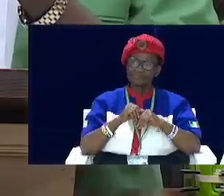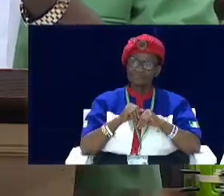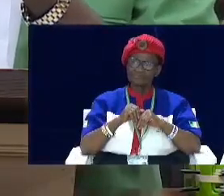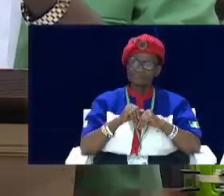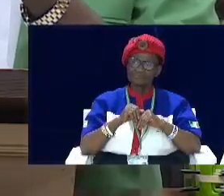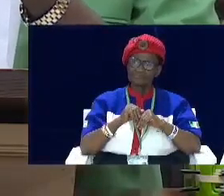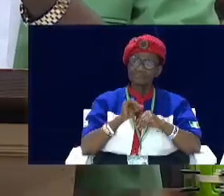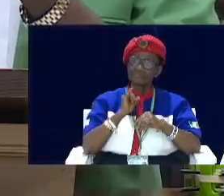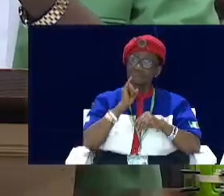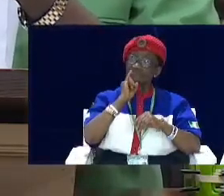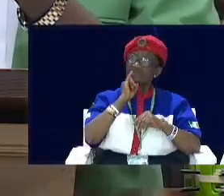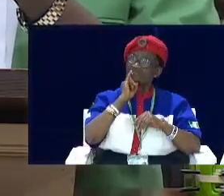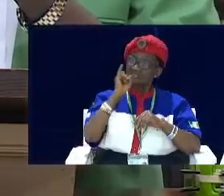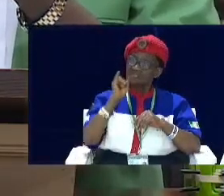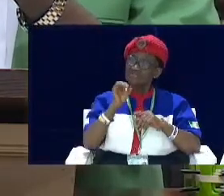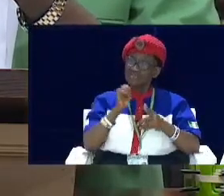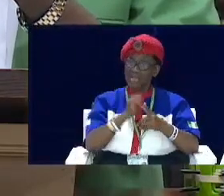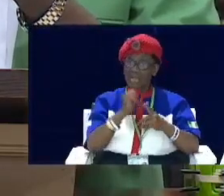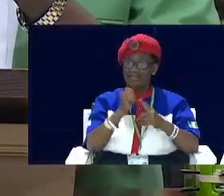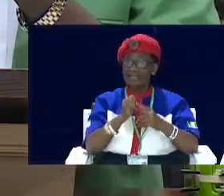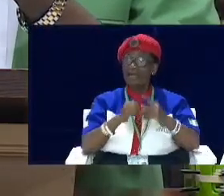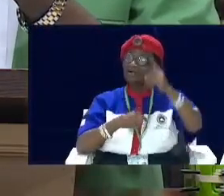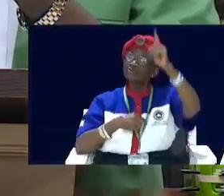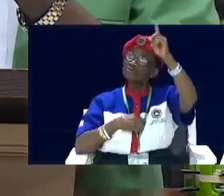It's either you empower me.